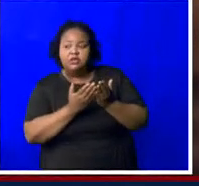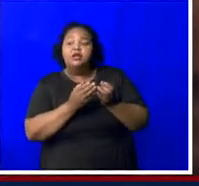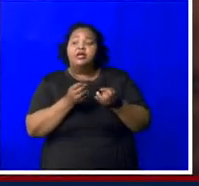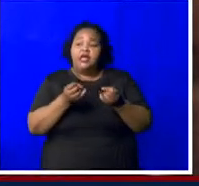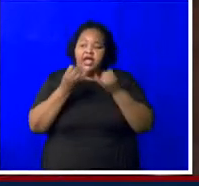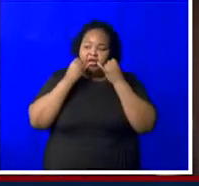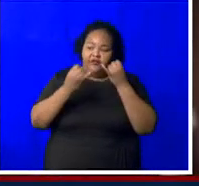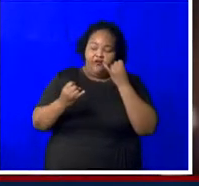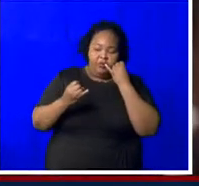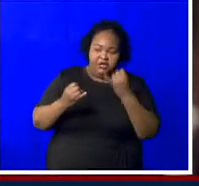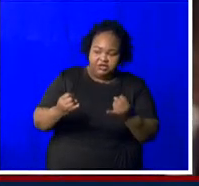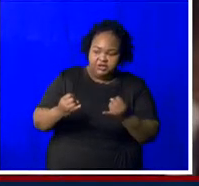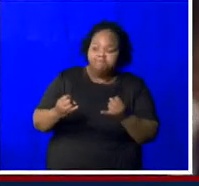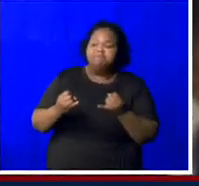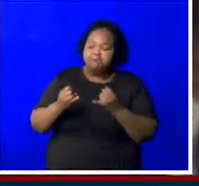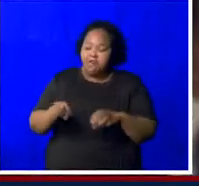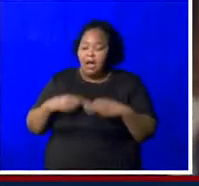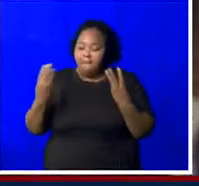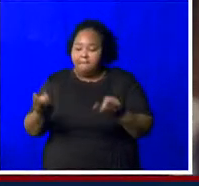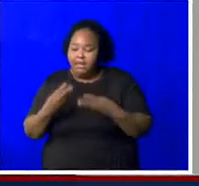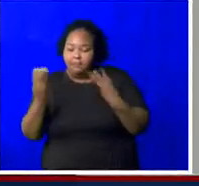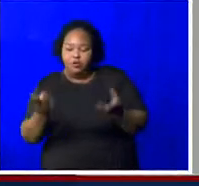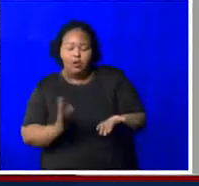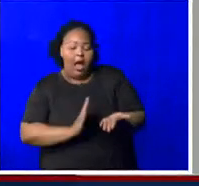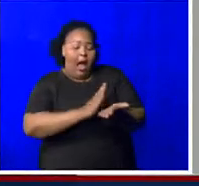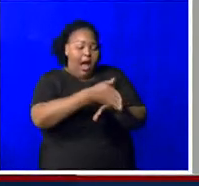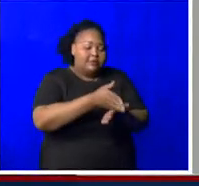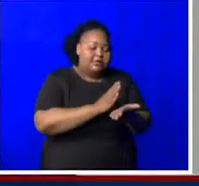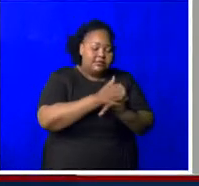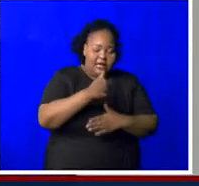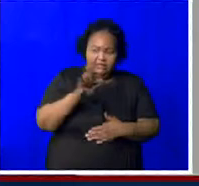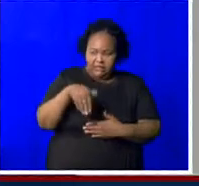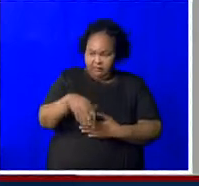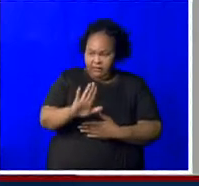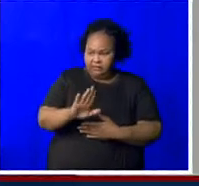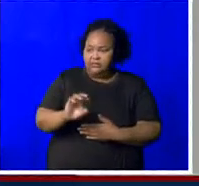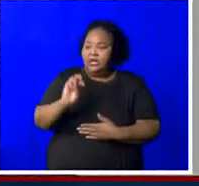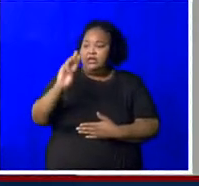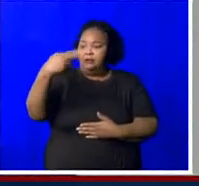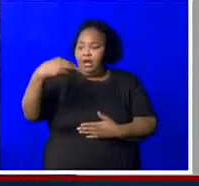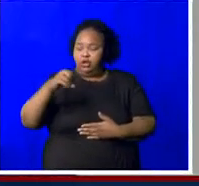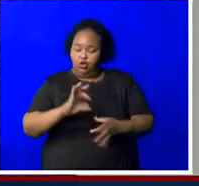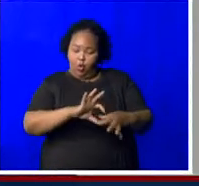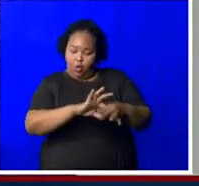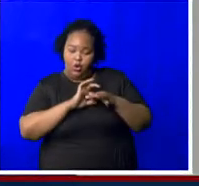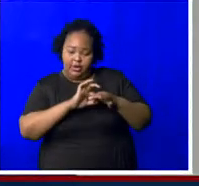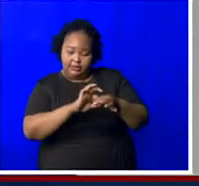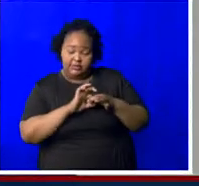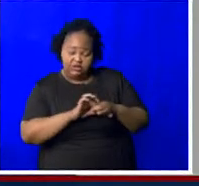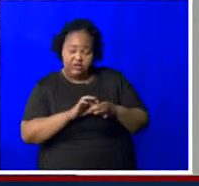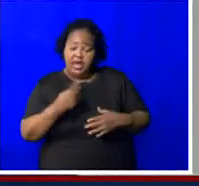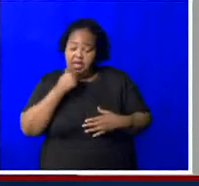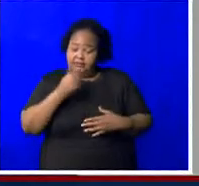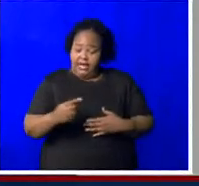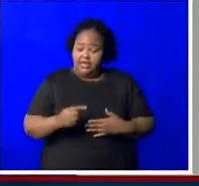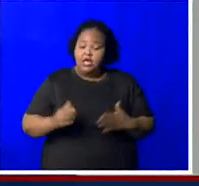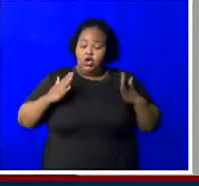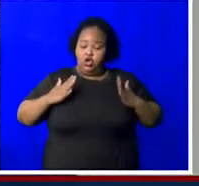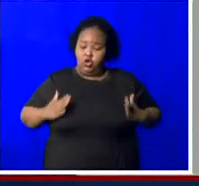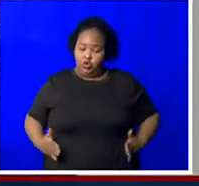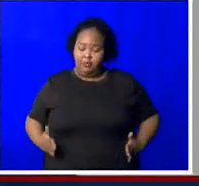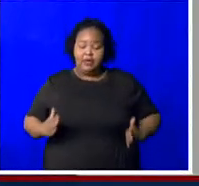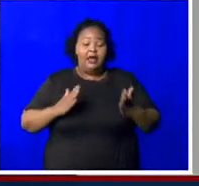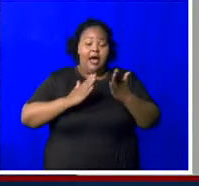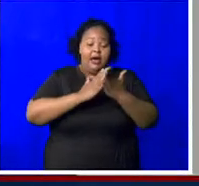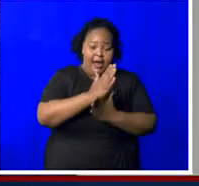information. WHO also recommends that we promote human rights and combat